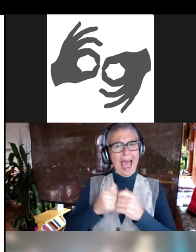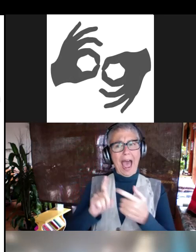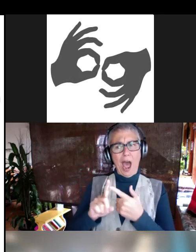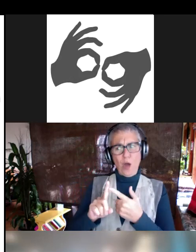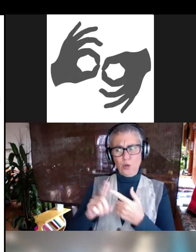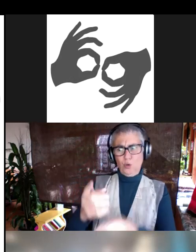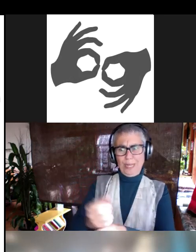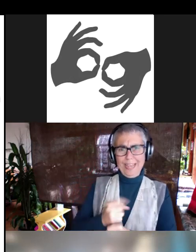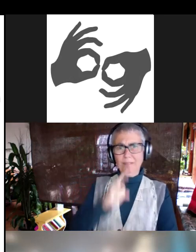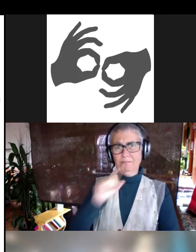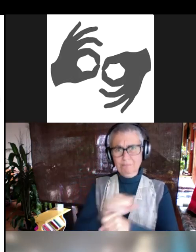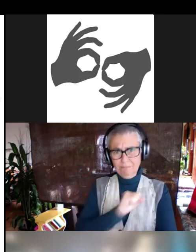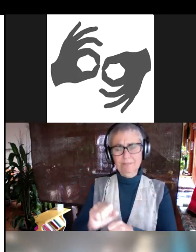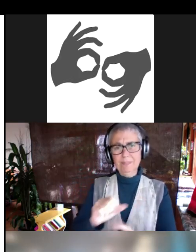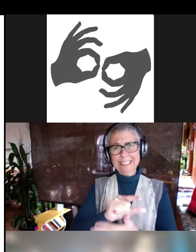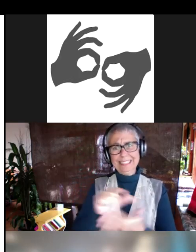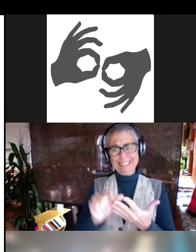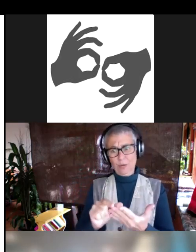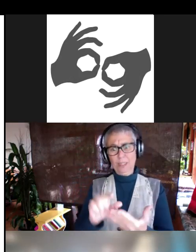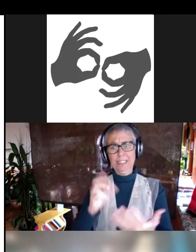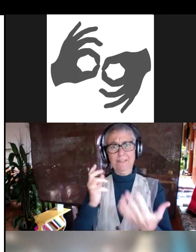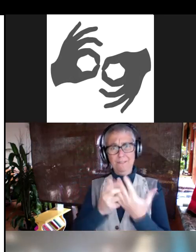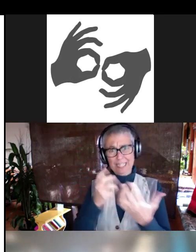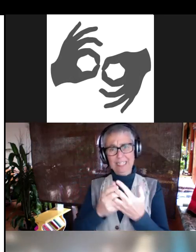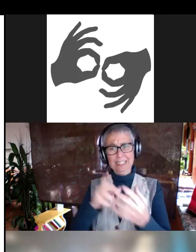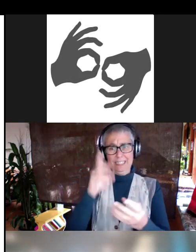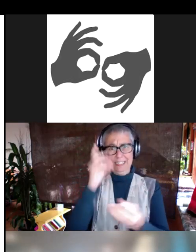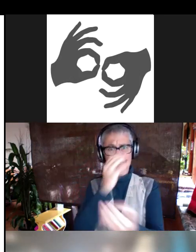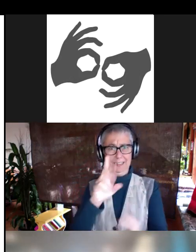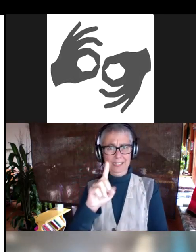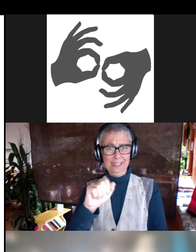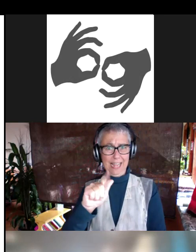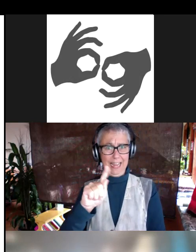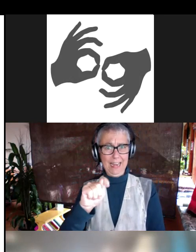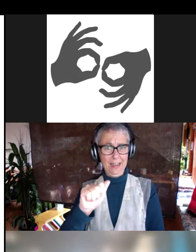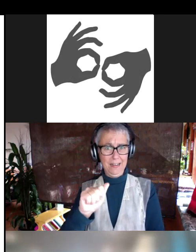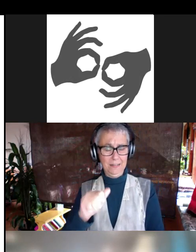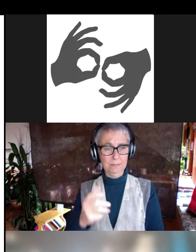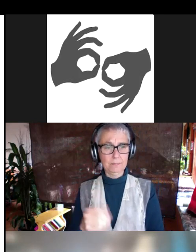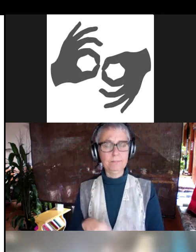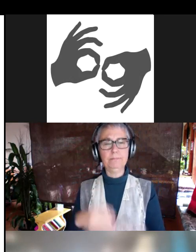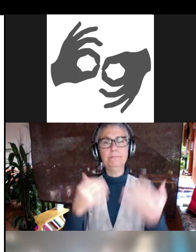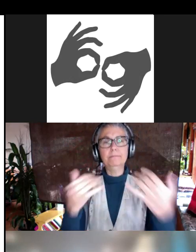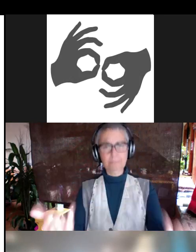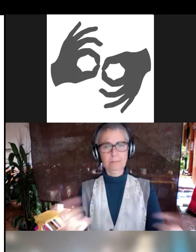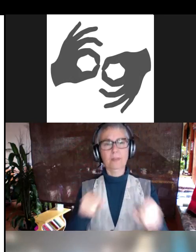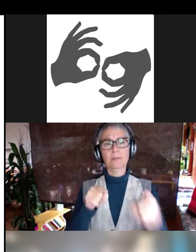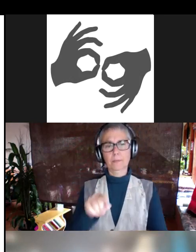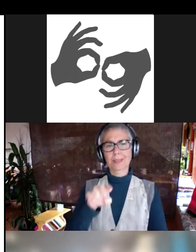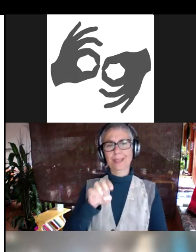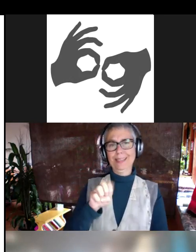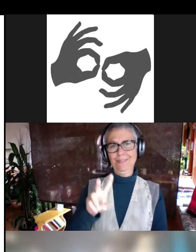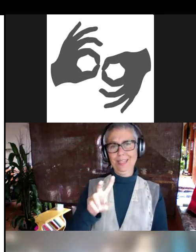the data that we need to train these models? Which brings me to this second strategy, every variant sequencing, or